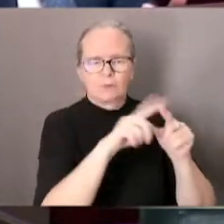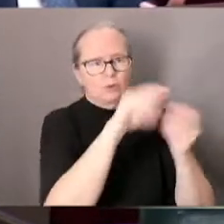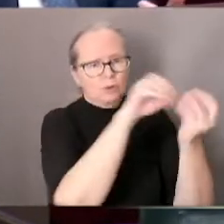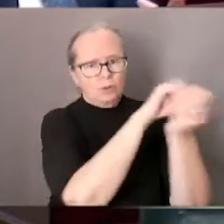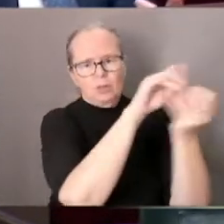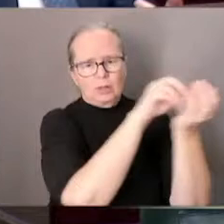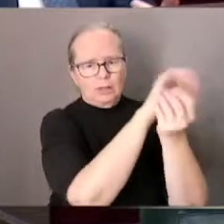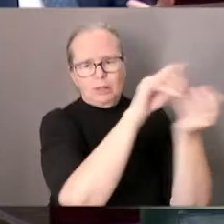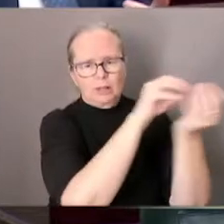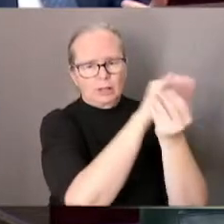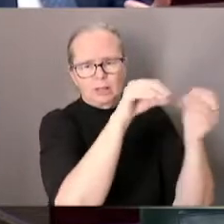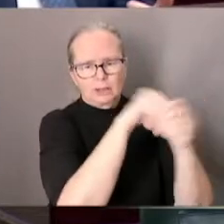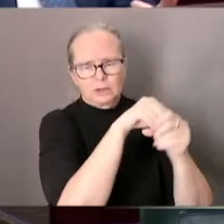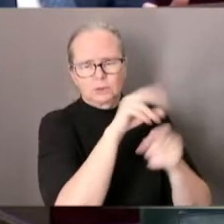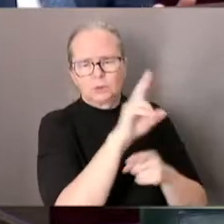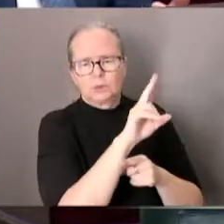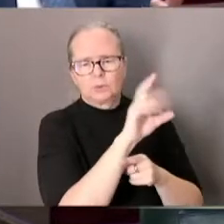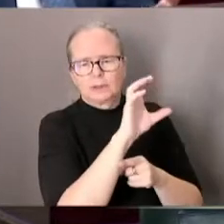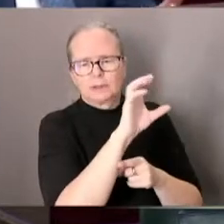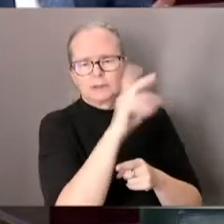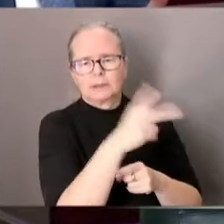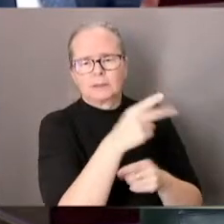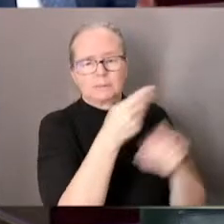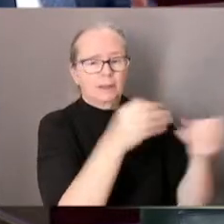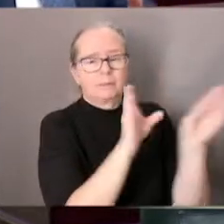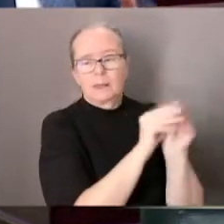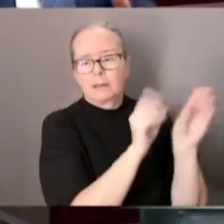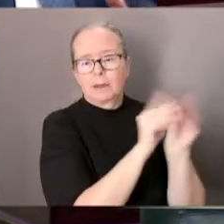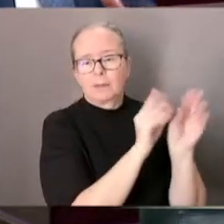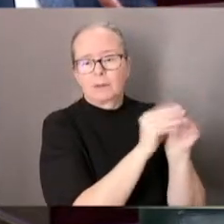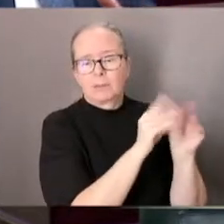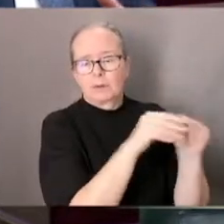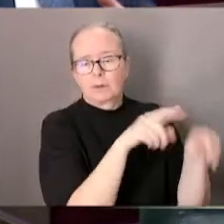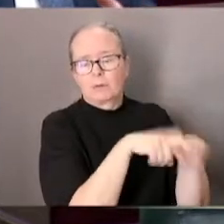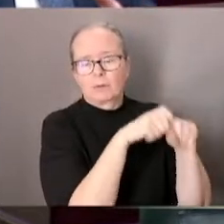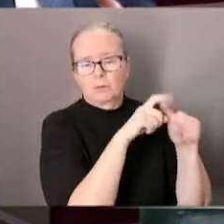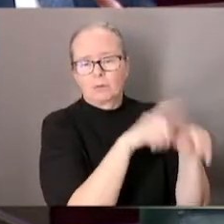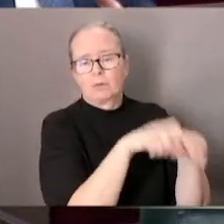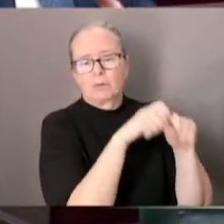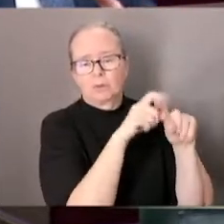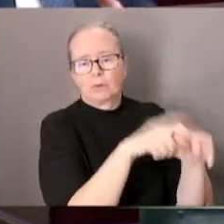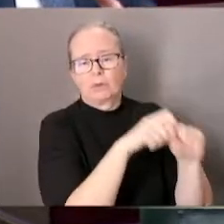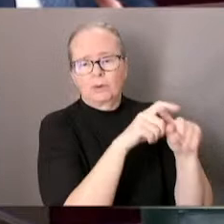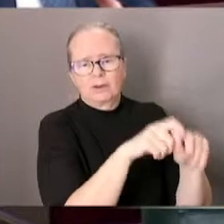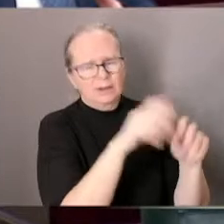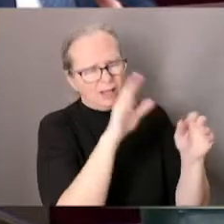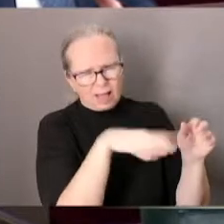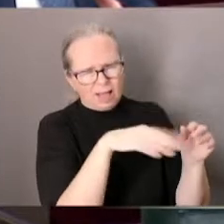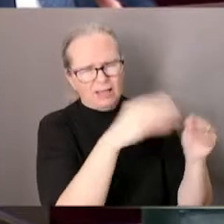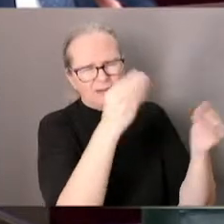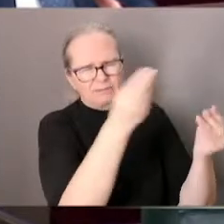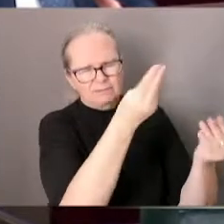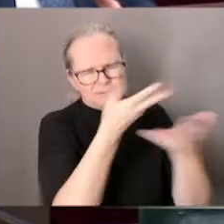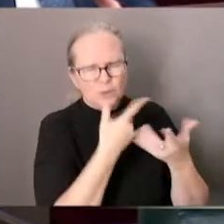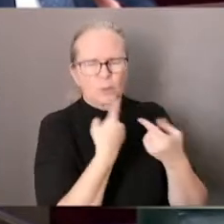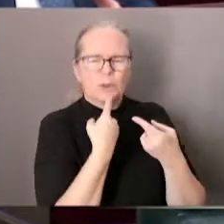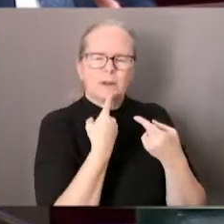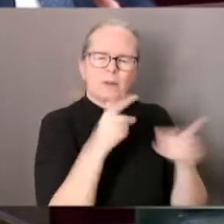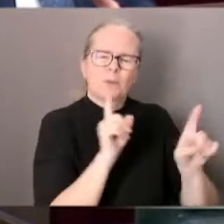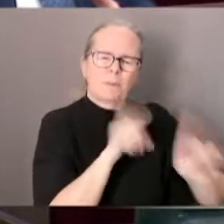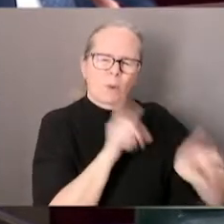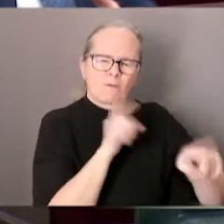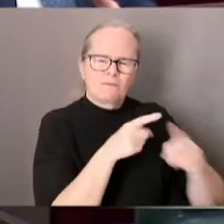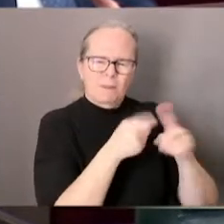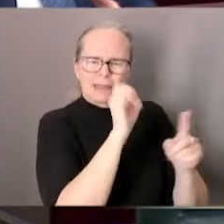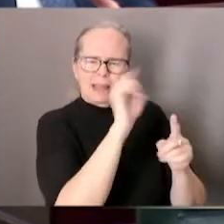forced to restart and given indeed this government has yet to even release the report from the Edmonton Metro region economic recovery working group and given the